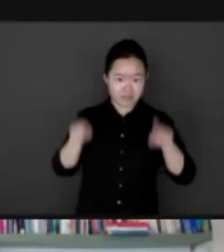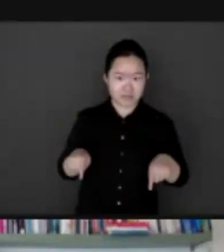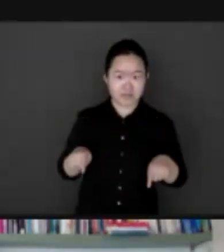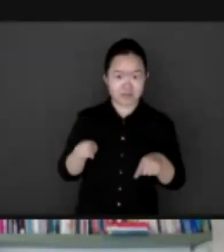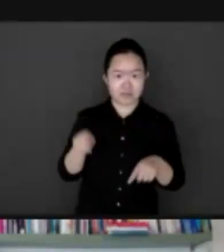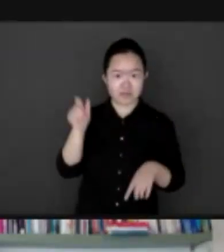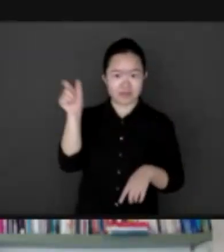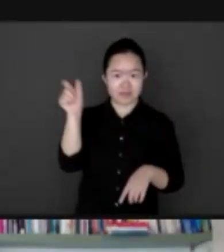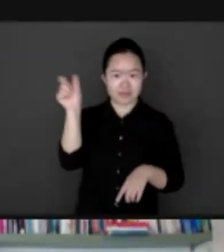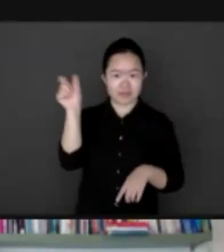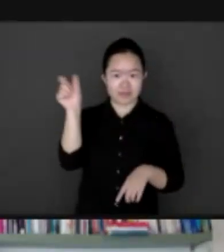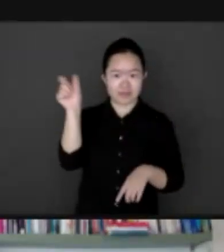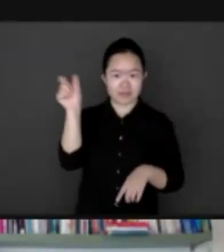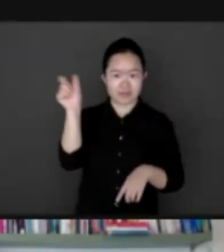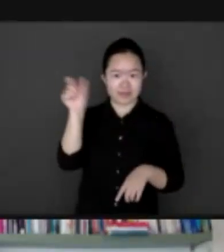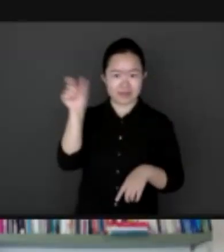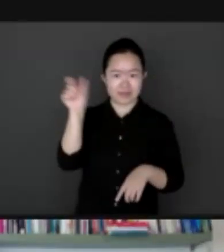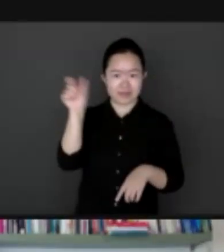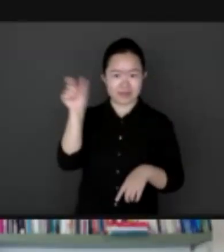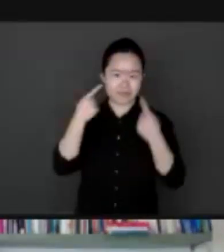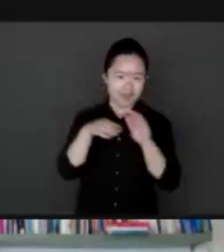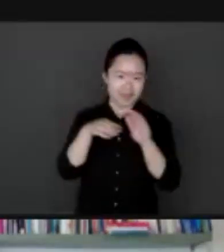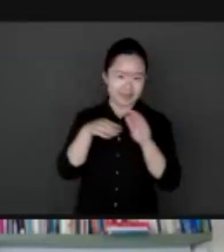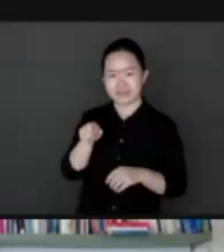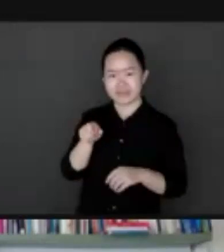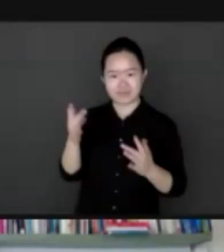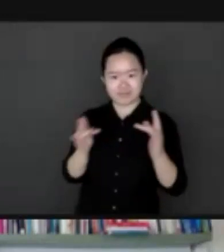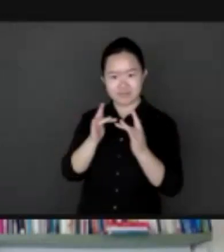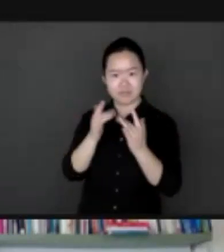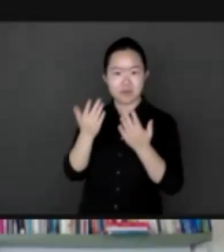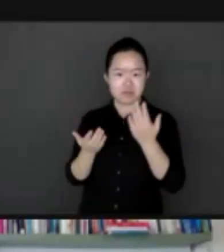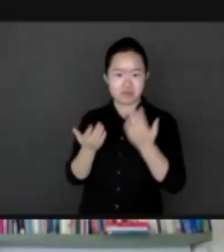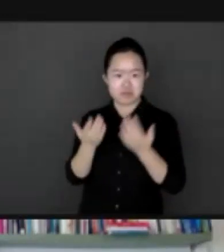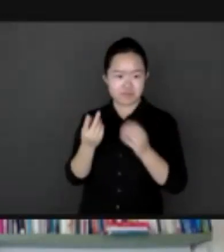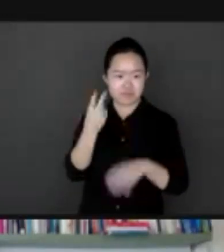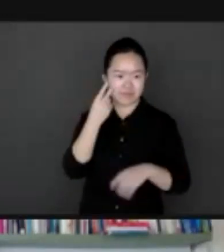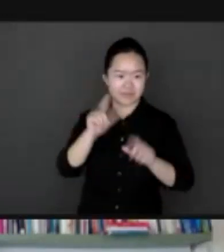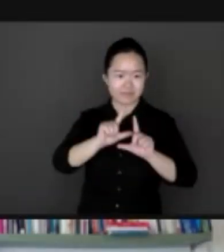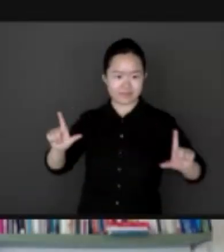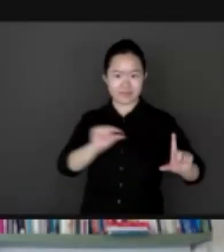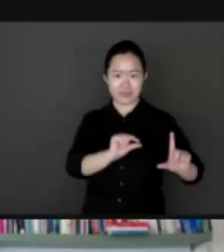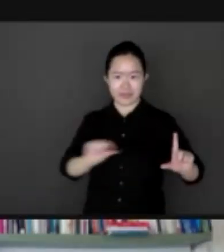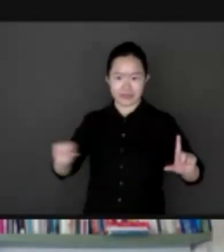have still to make tests, but maybe it could be useful to many others here. Last slide, please.